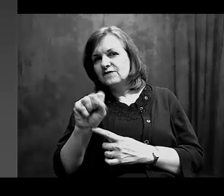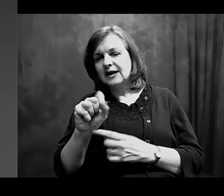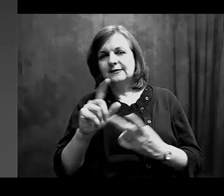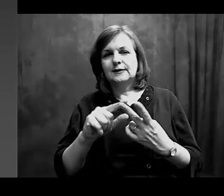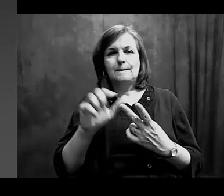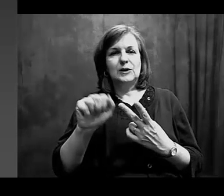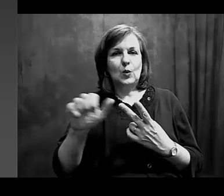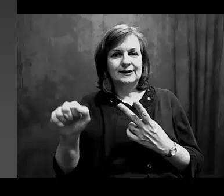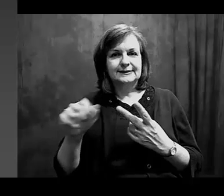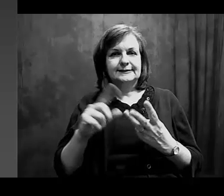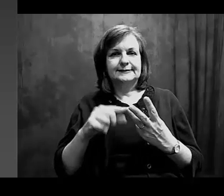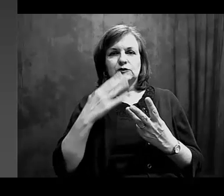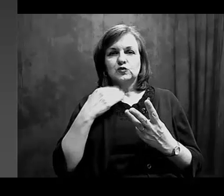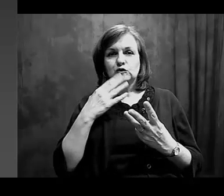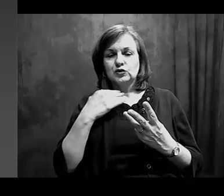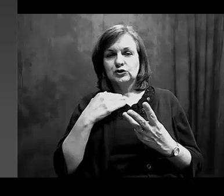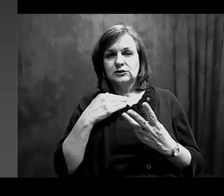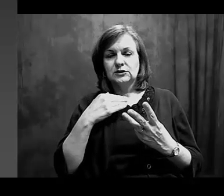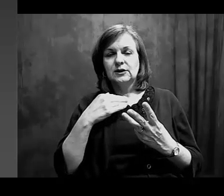and squeezing.